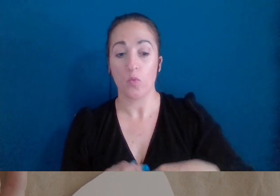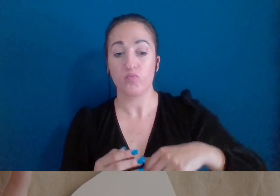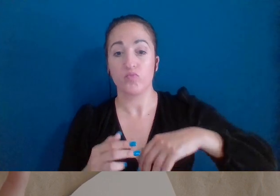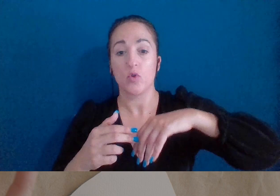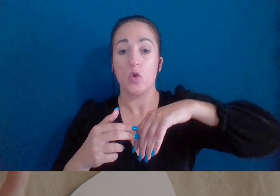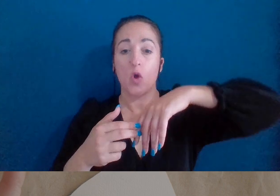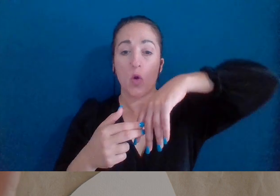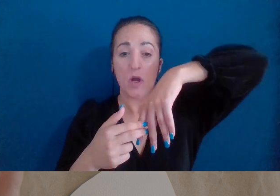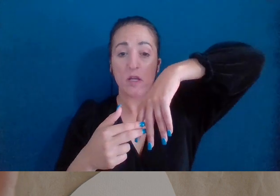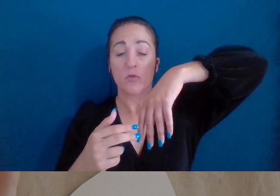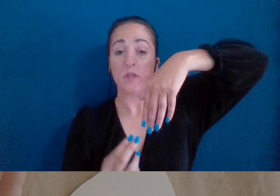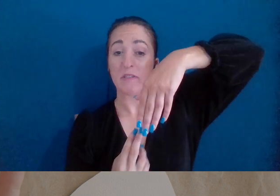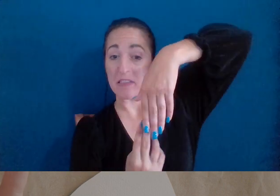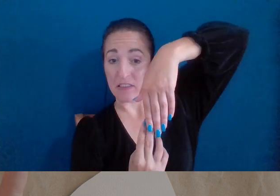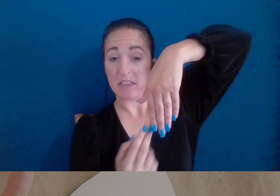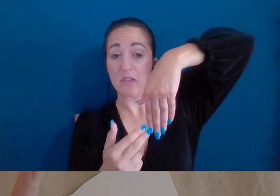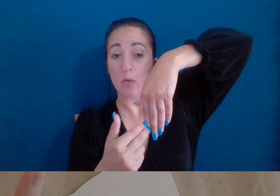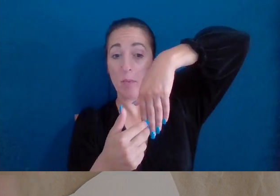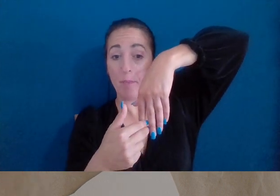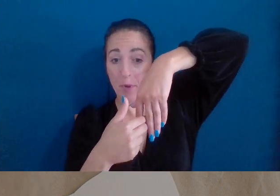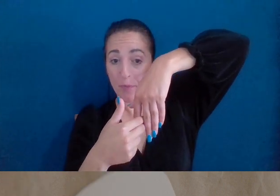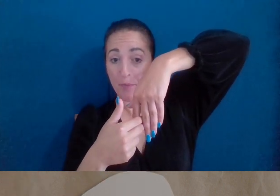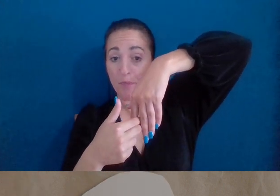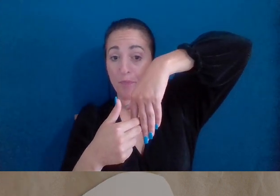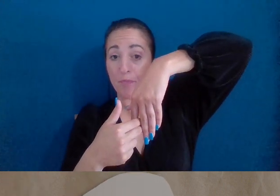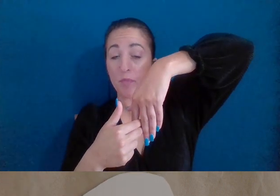little arms to connect